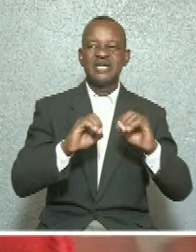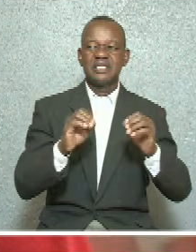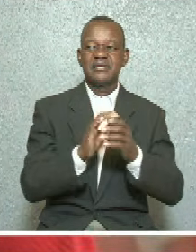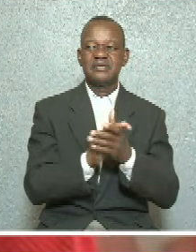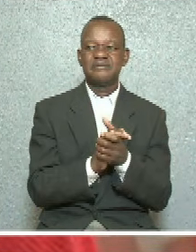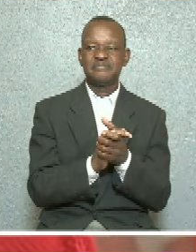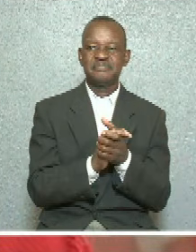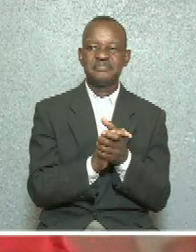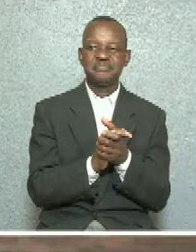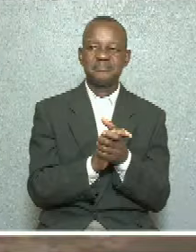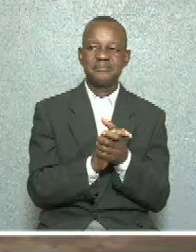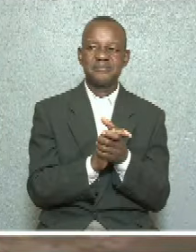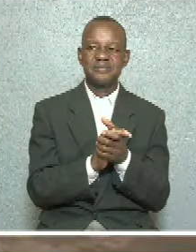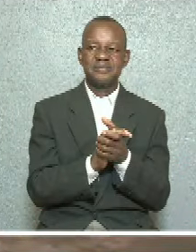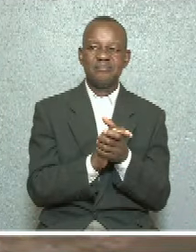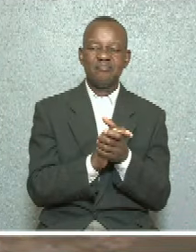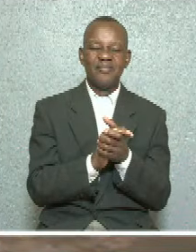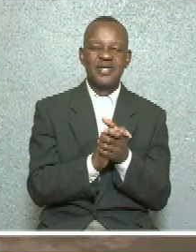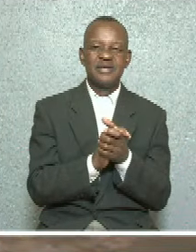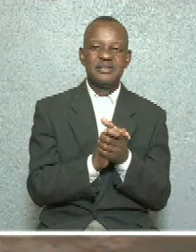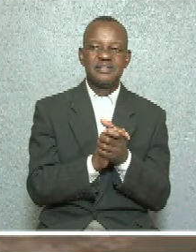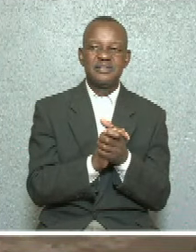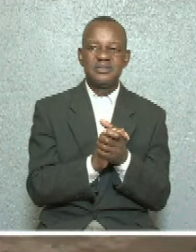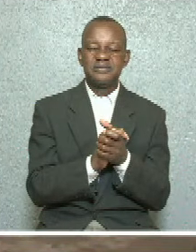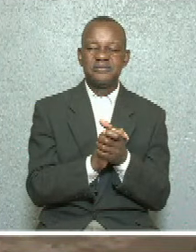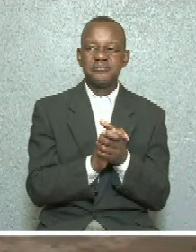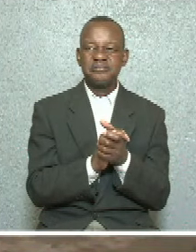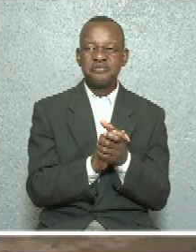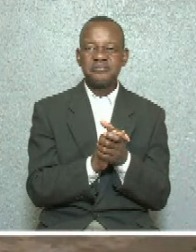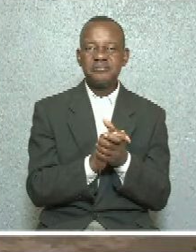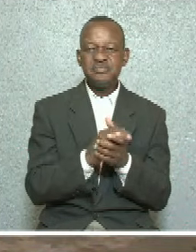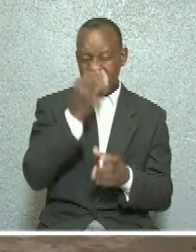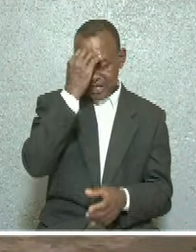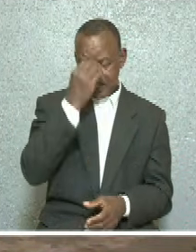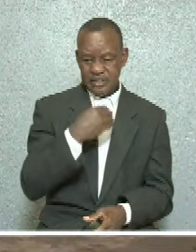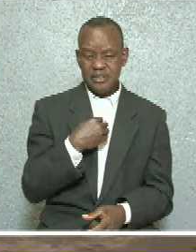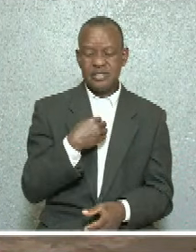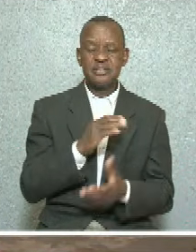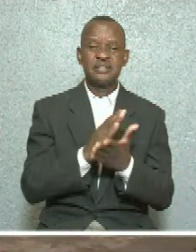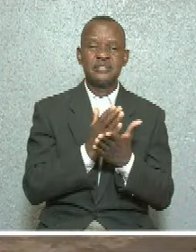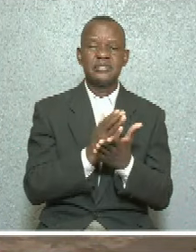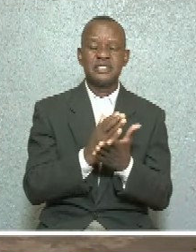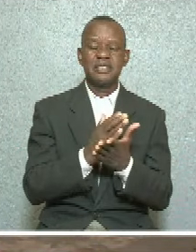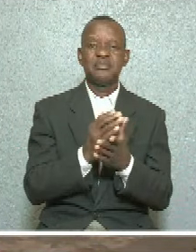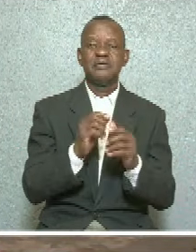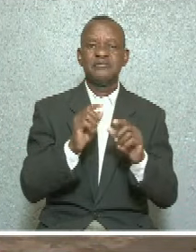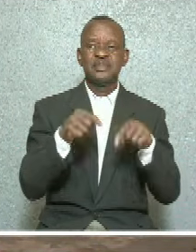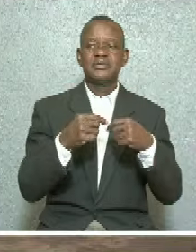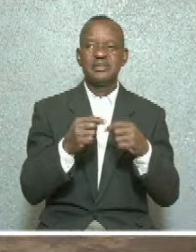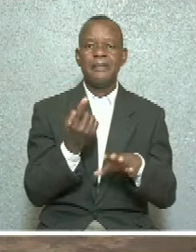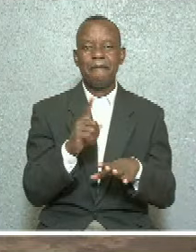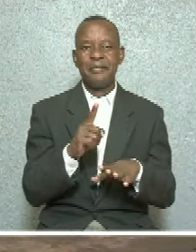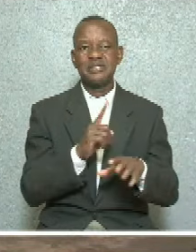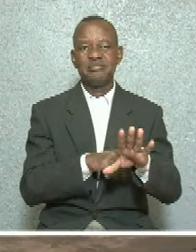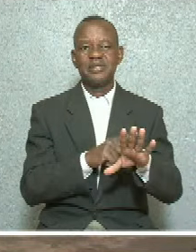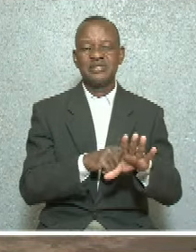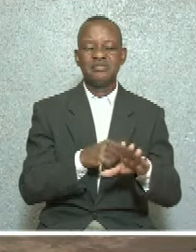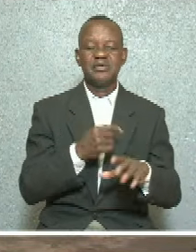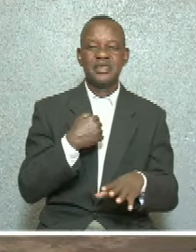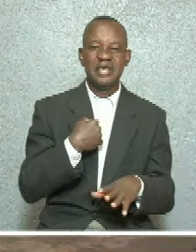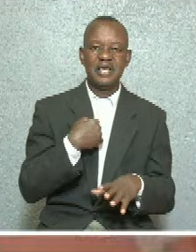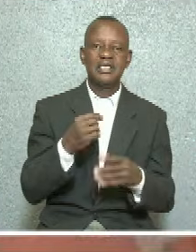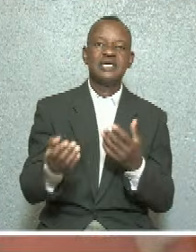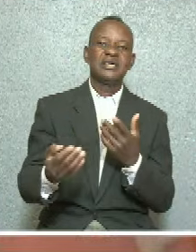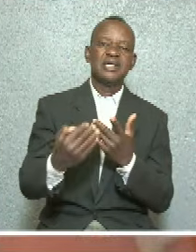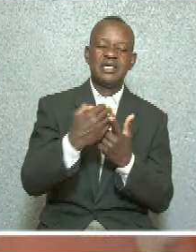the grades are now under the new curriculum, but when I came to Pay, I was grade 10, I think. Yeah, grade 10. And then my grade 10, I got